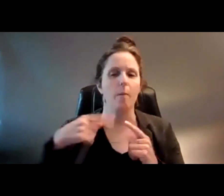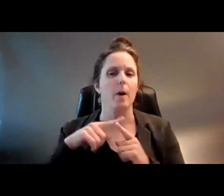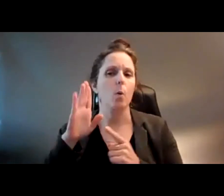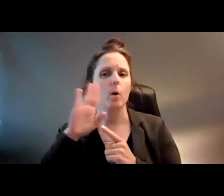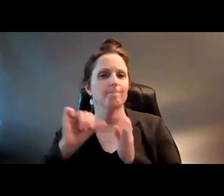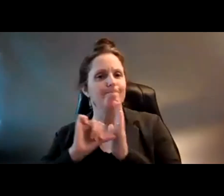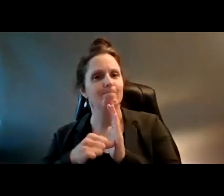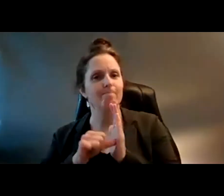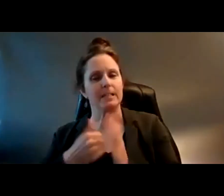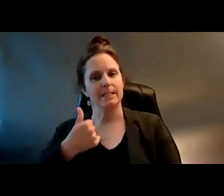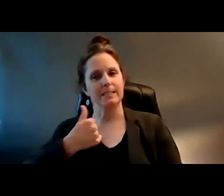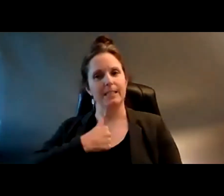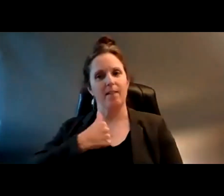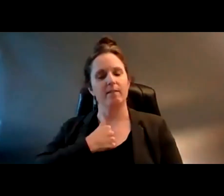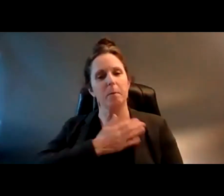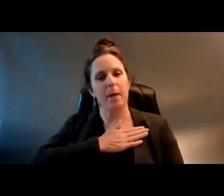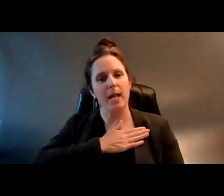sort of a particularly popular